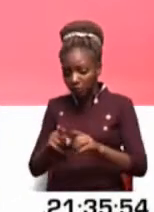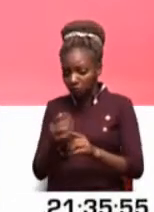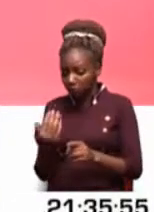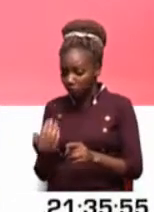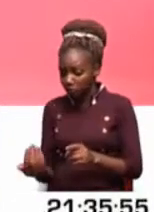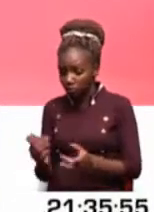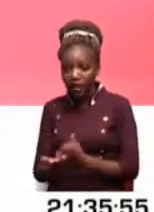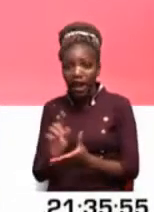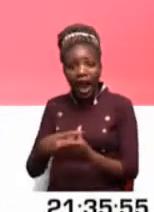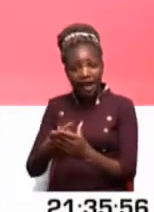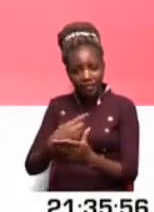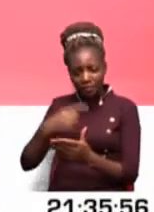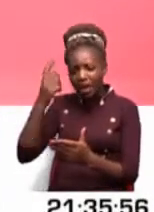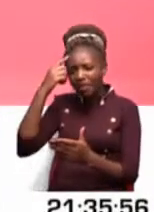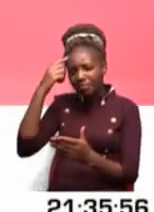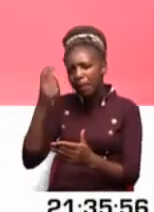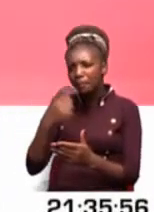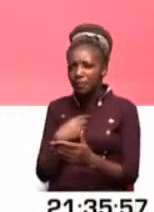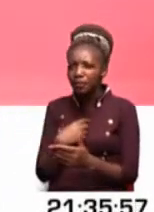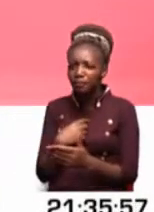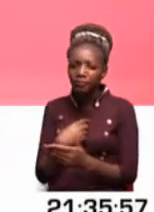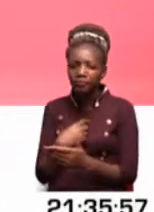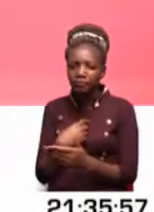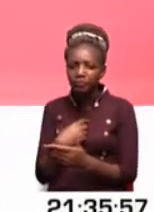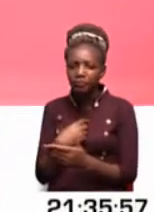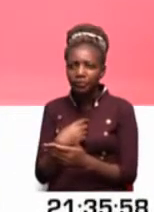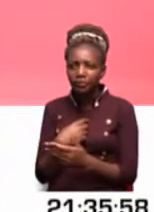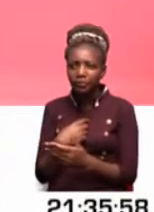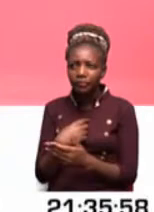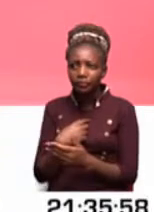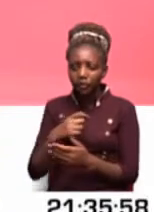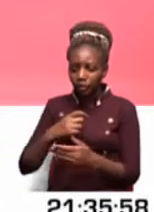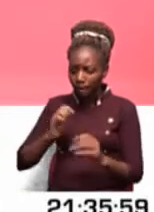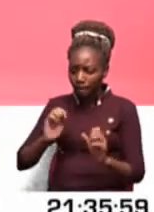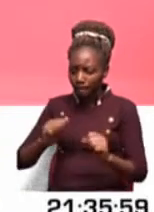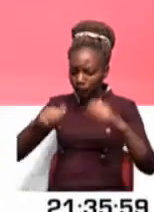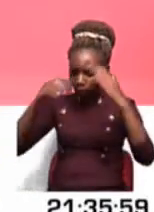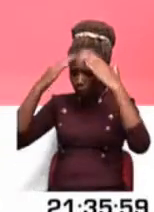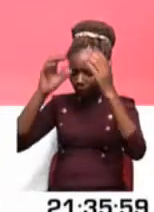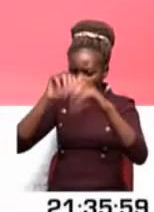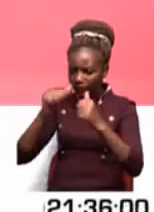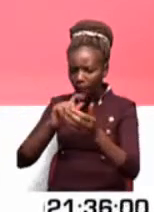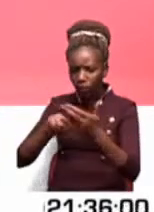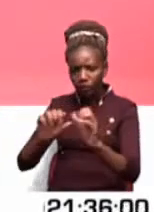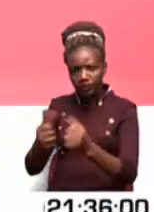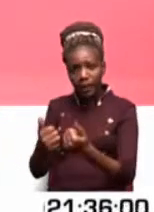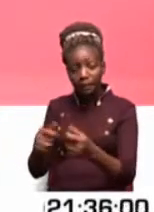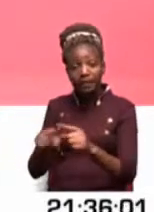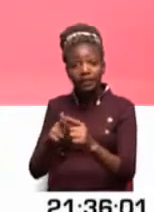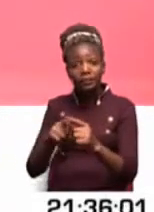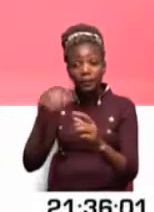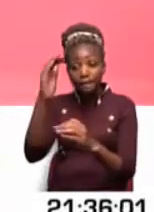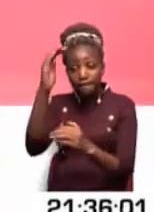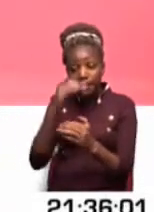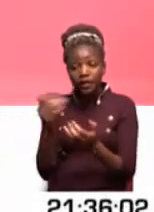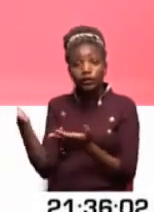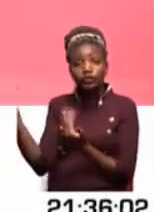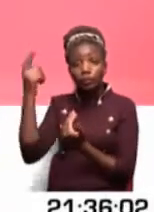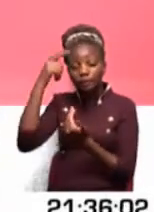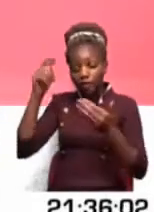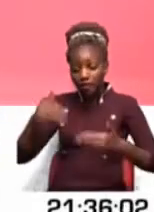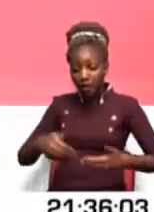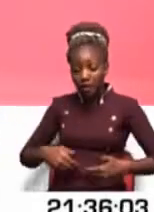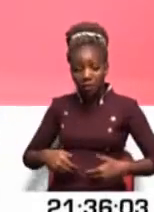And I think I go back to, for me, what is it that is eroding that hope for young people? What is it that is eroding, you know,